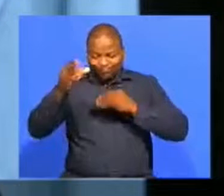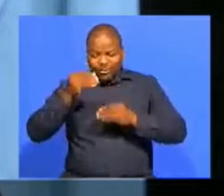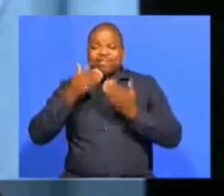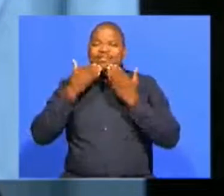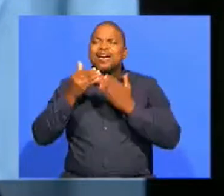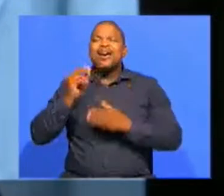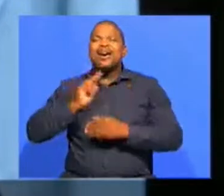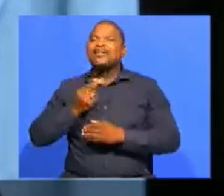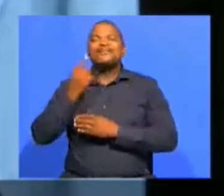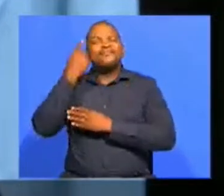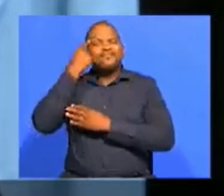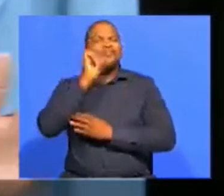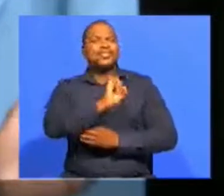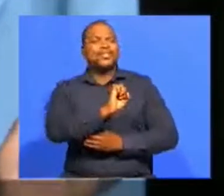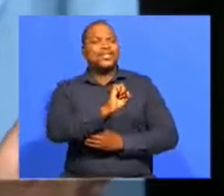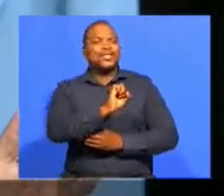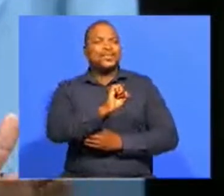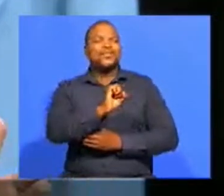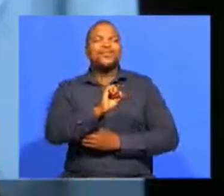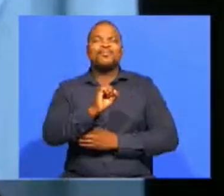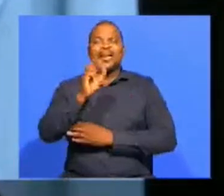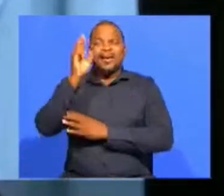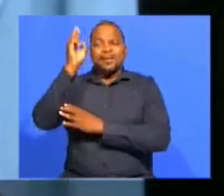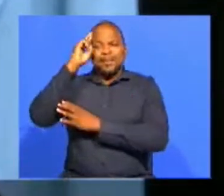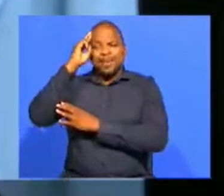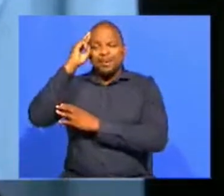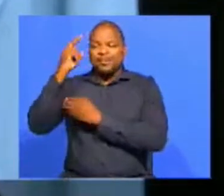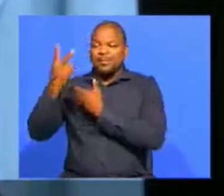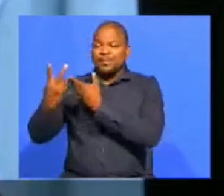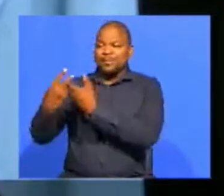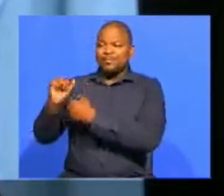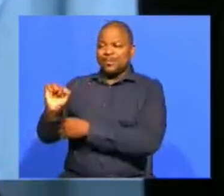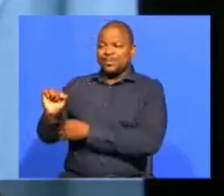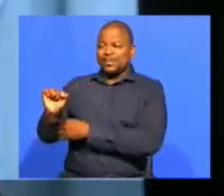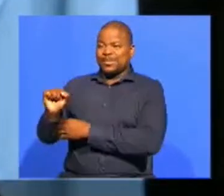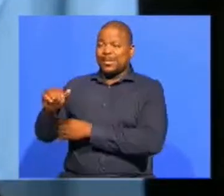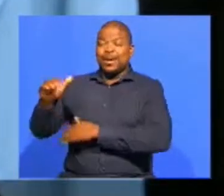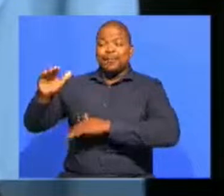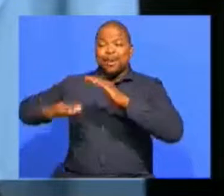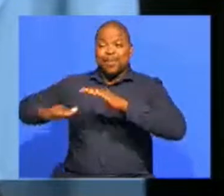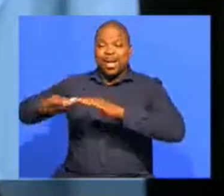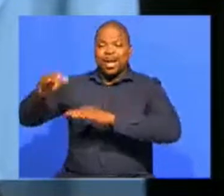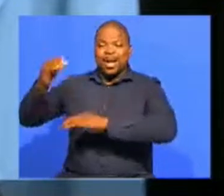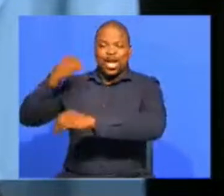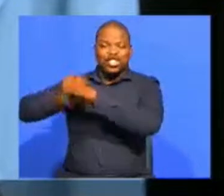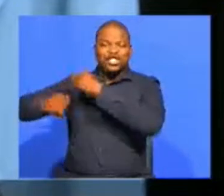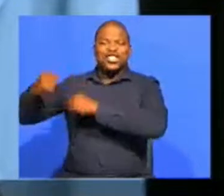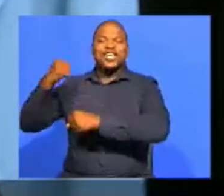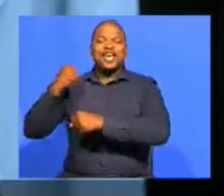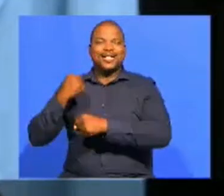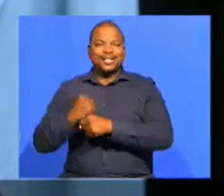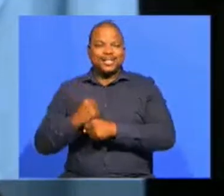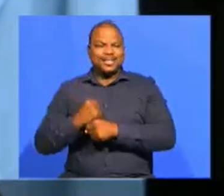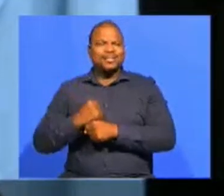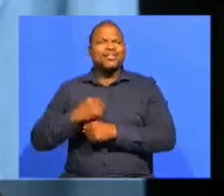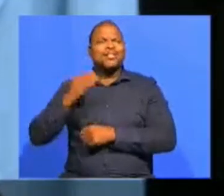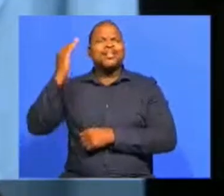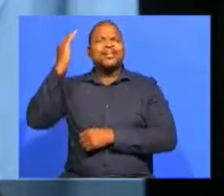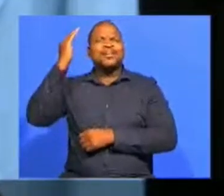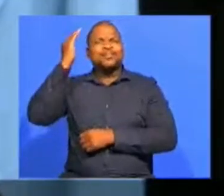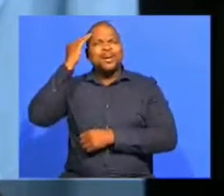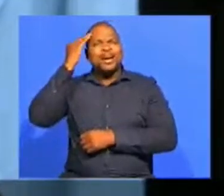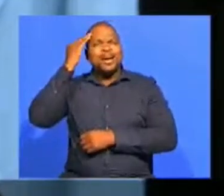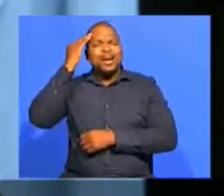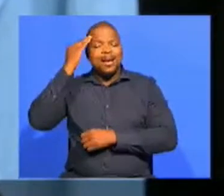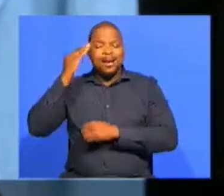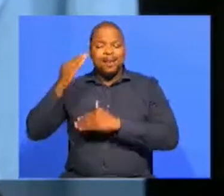for. Recalling the visit of His Excellency to the Bahamas last year, I'm reminded of the